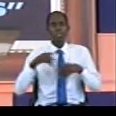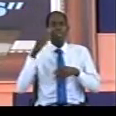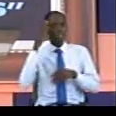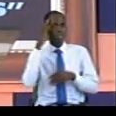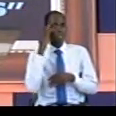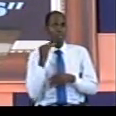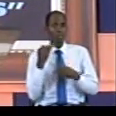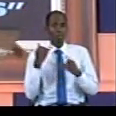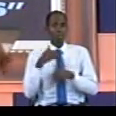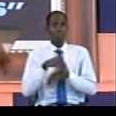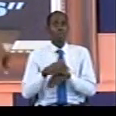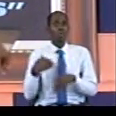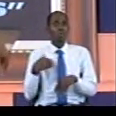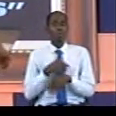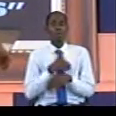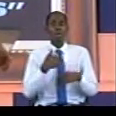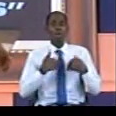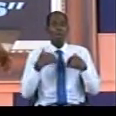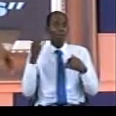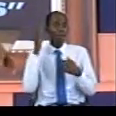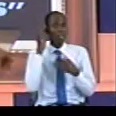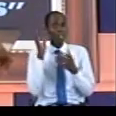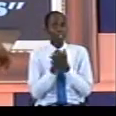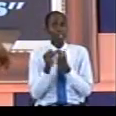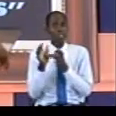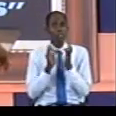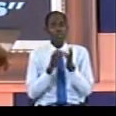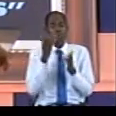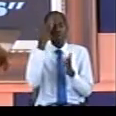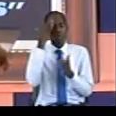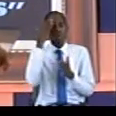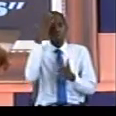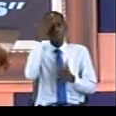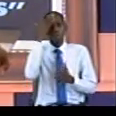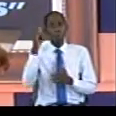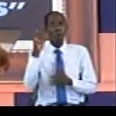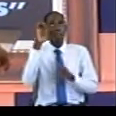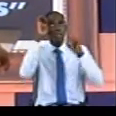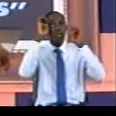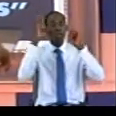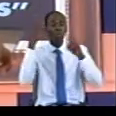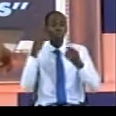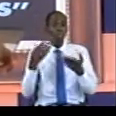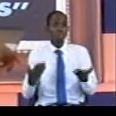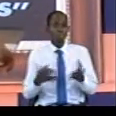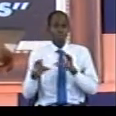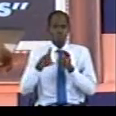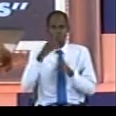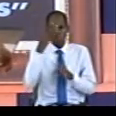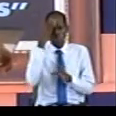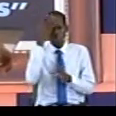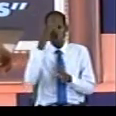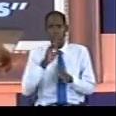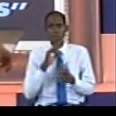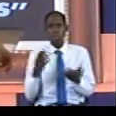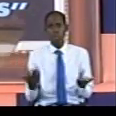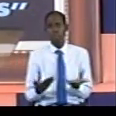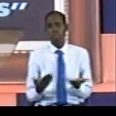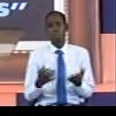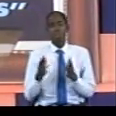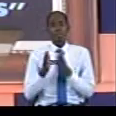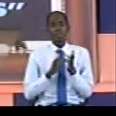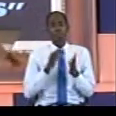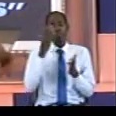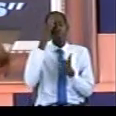that Jesus knew why he was here. Do you know why you are in the world? Jesus knew what he was to do in the world. Do you know what you are to do in the